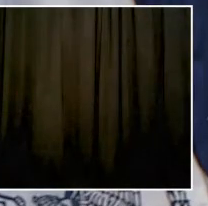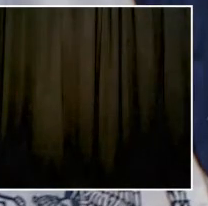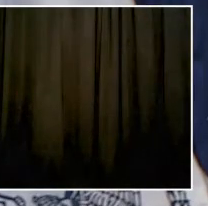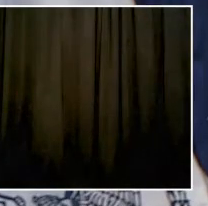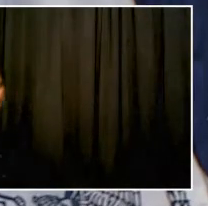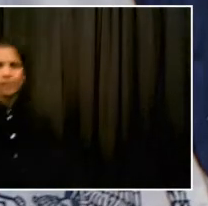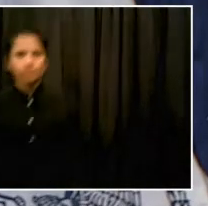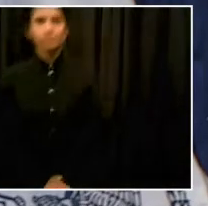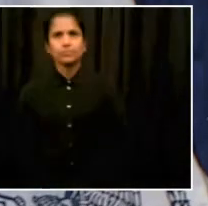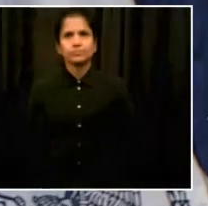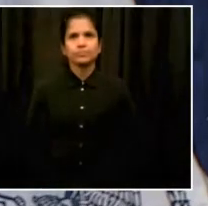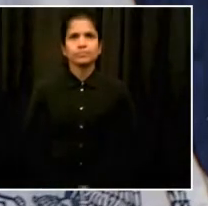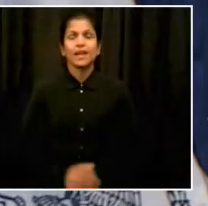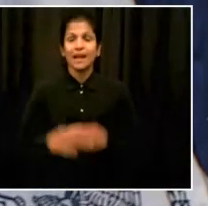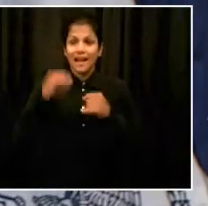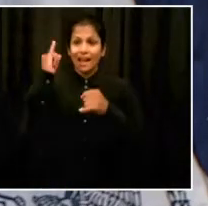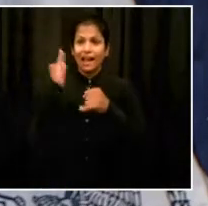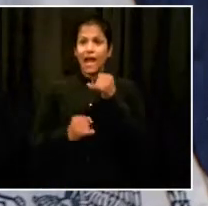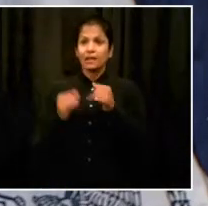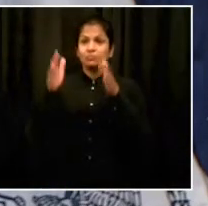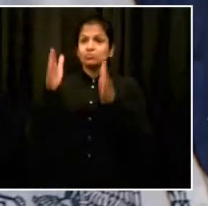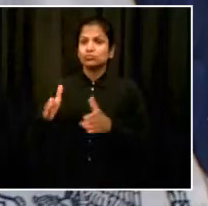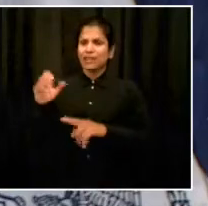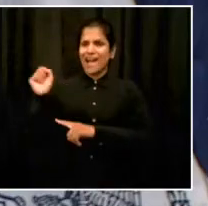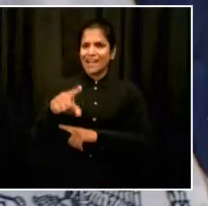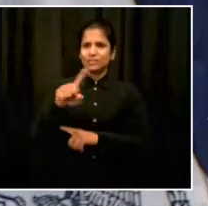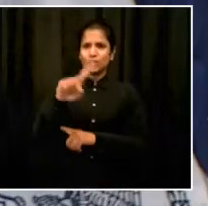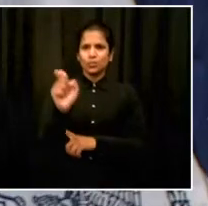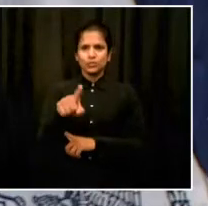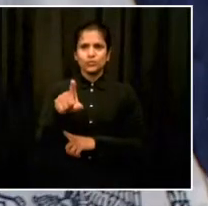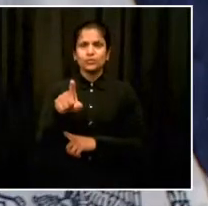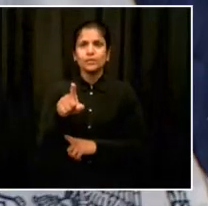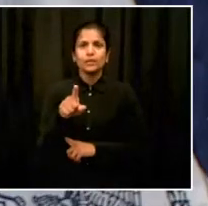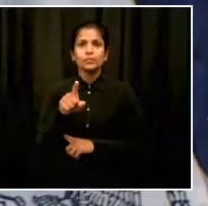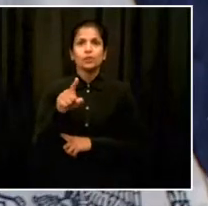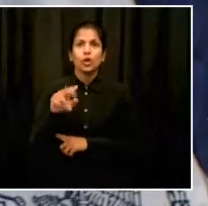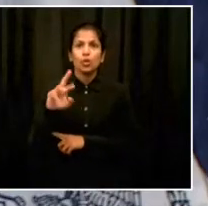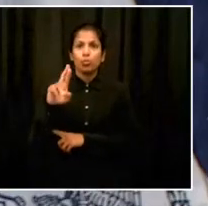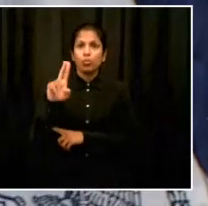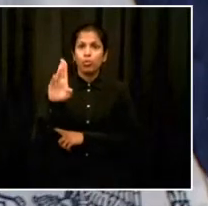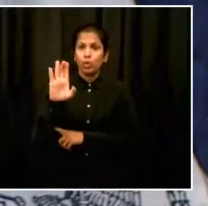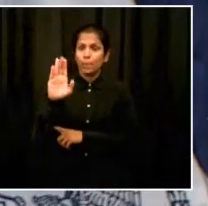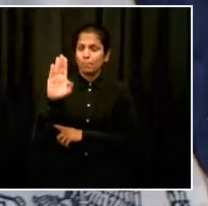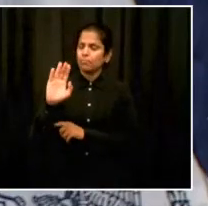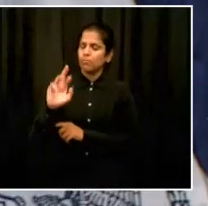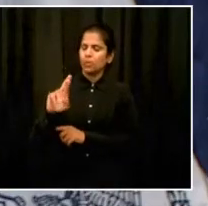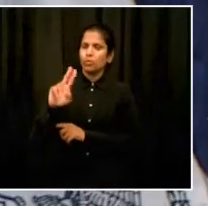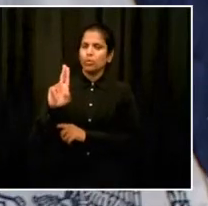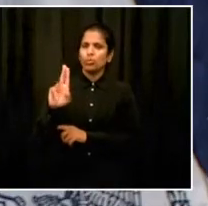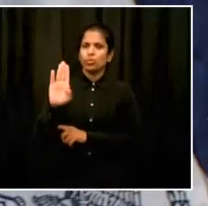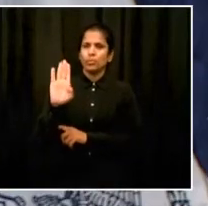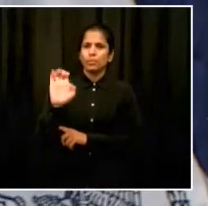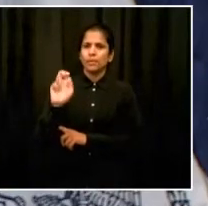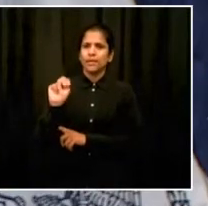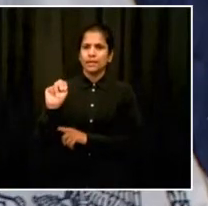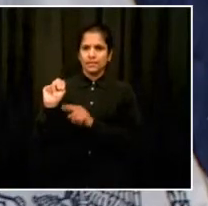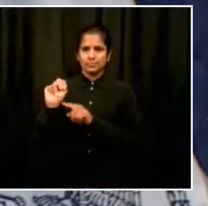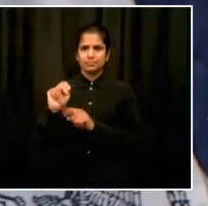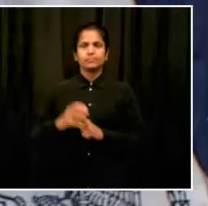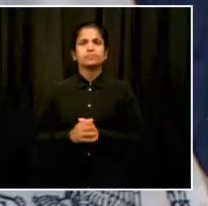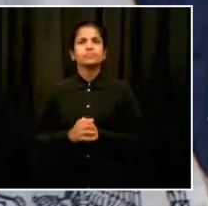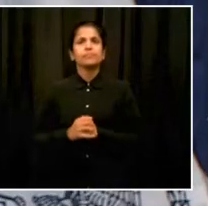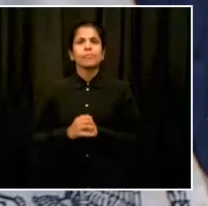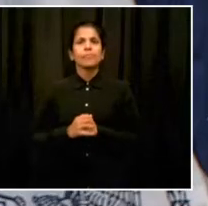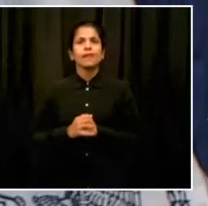Hi, Mr. Mayor. Thanks for taking my question. The NYC's 26 Precinct Twitter handle in Harlem liked multiple tweets by President